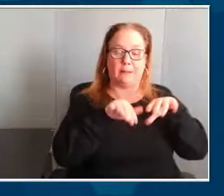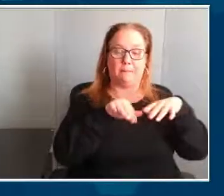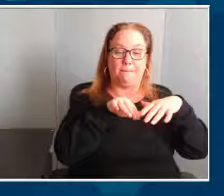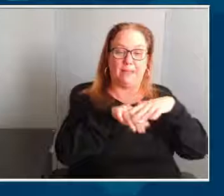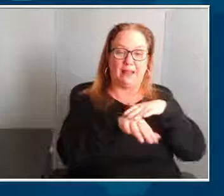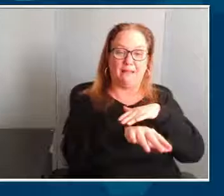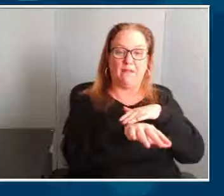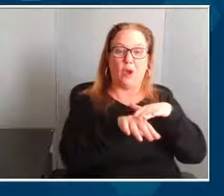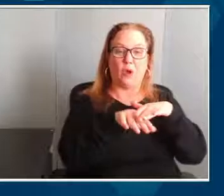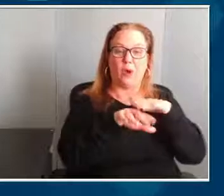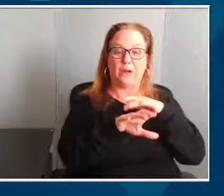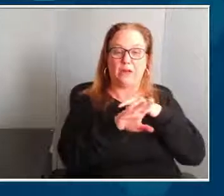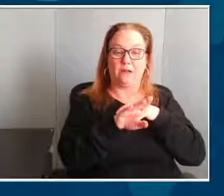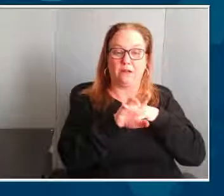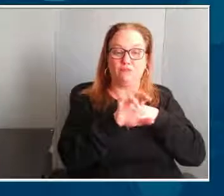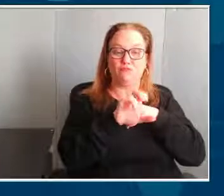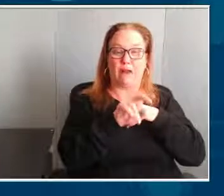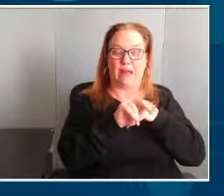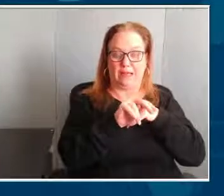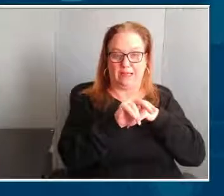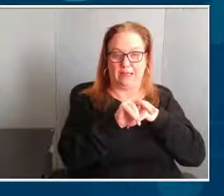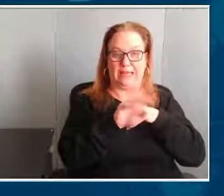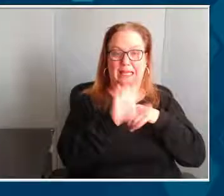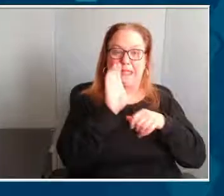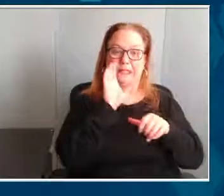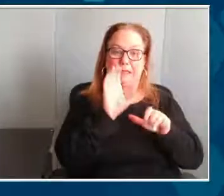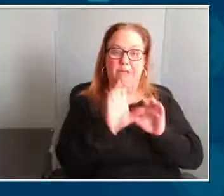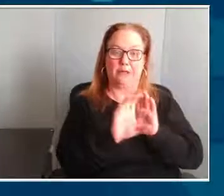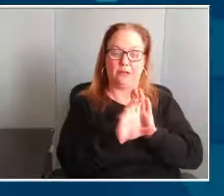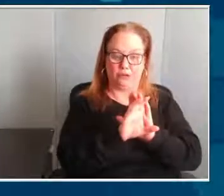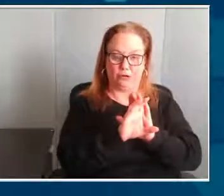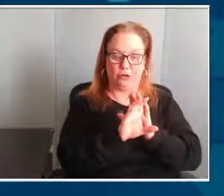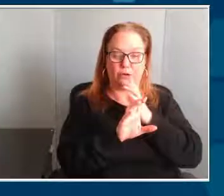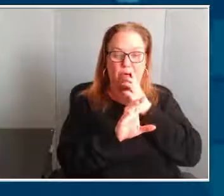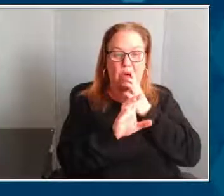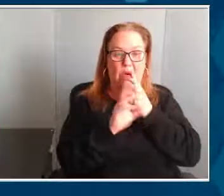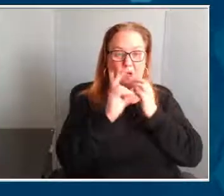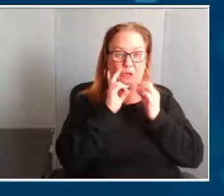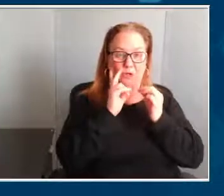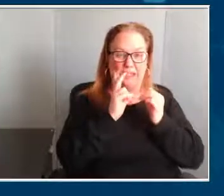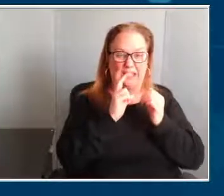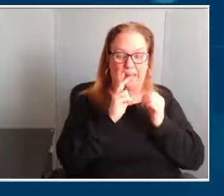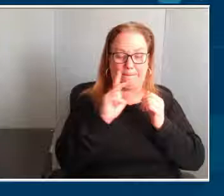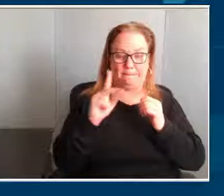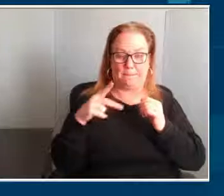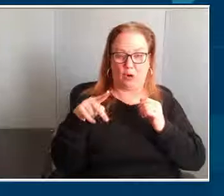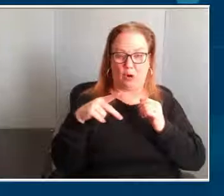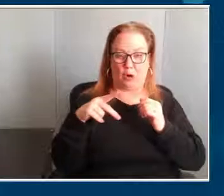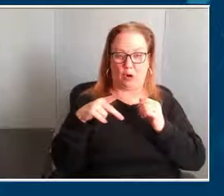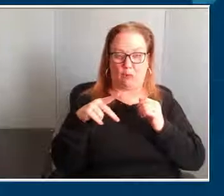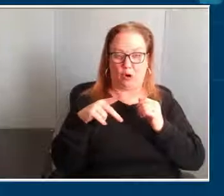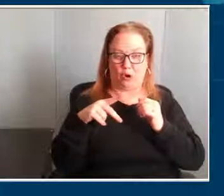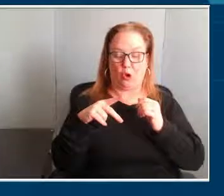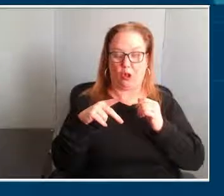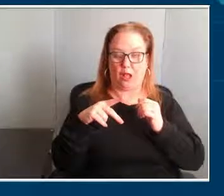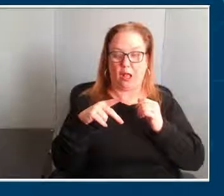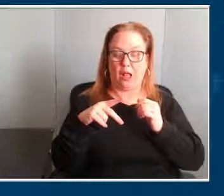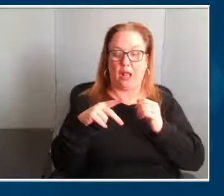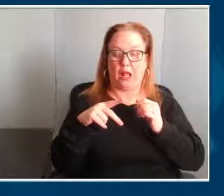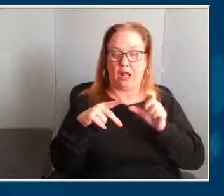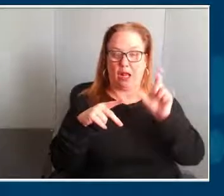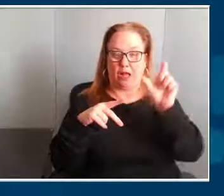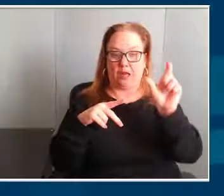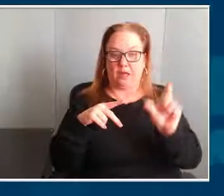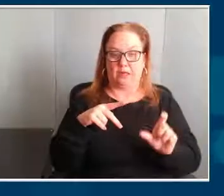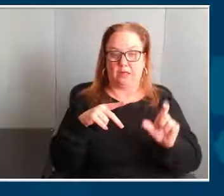do this within a few minutes, but this picture, you see that dark purple on the one side of the brain, that is showing